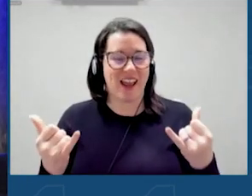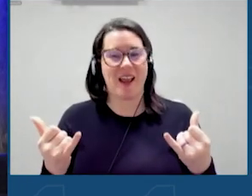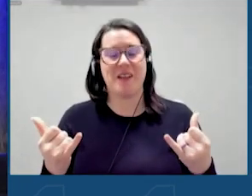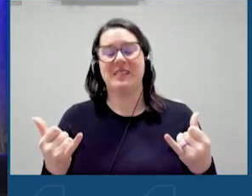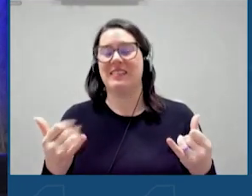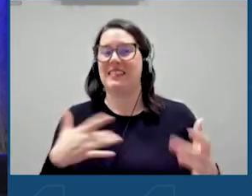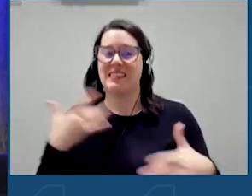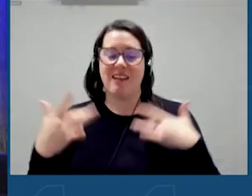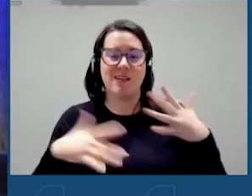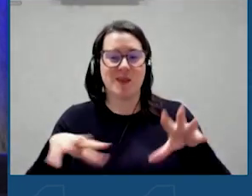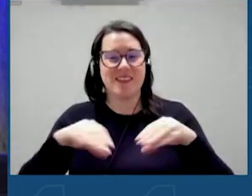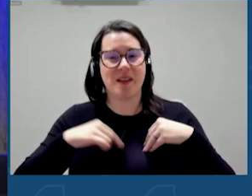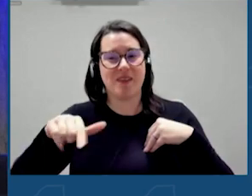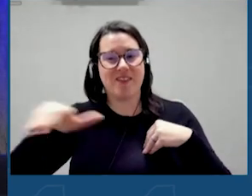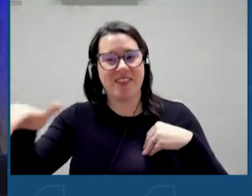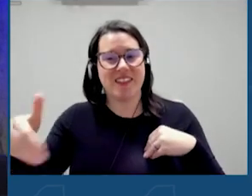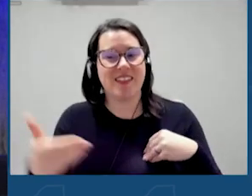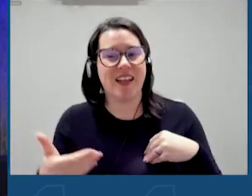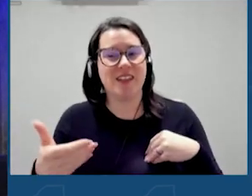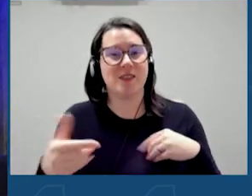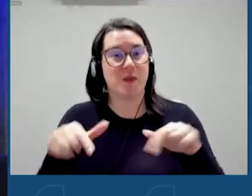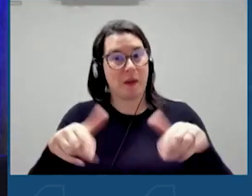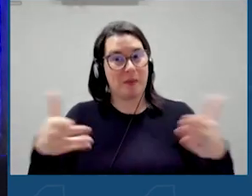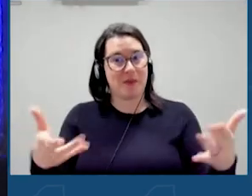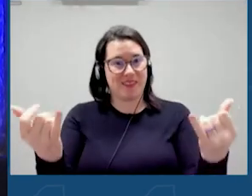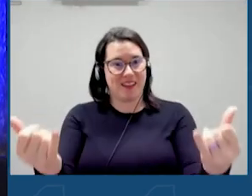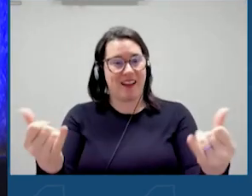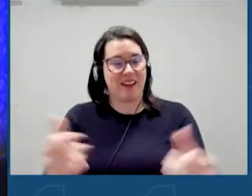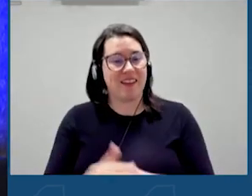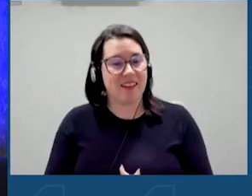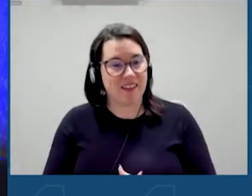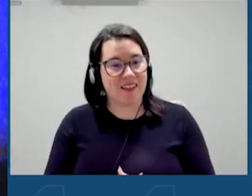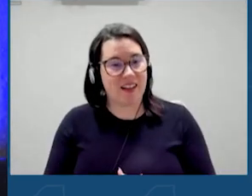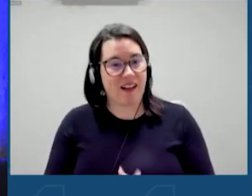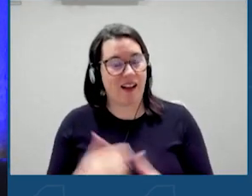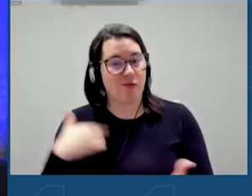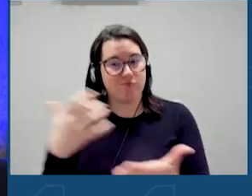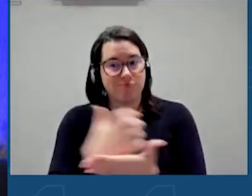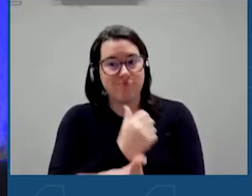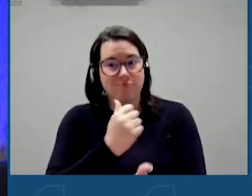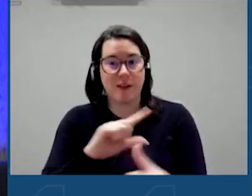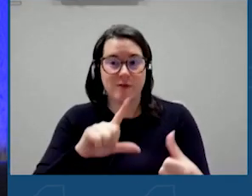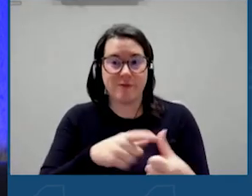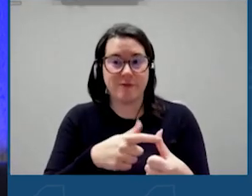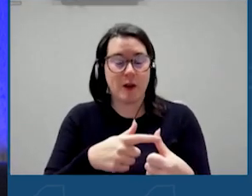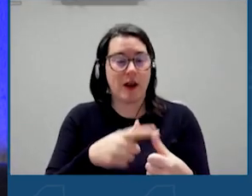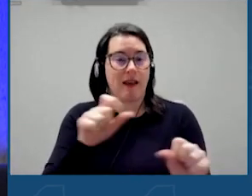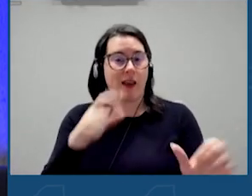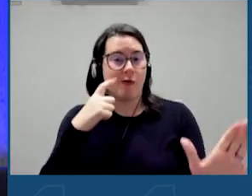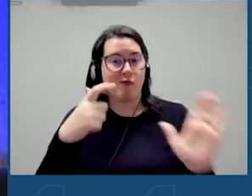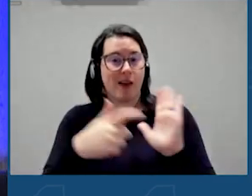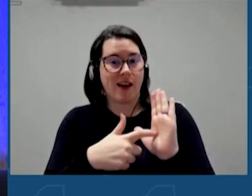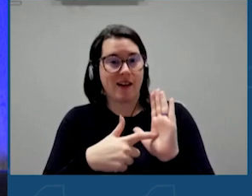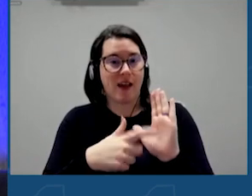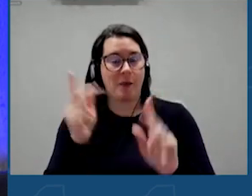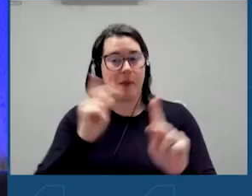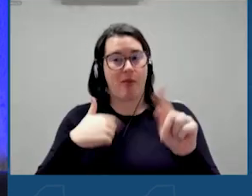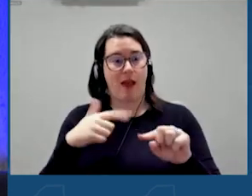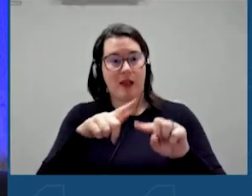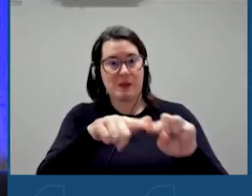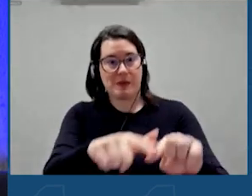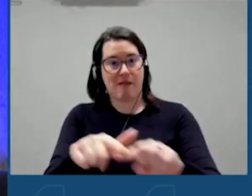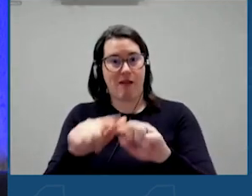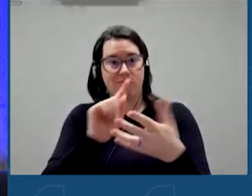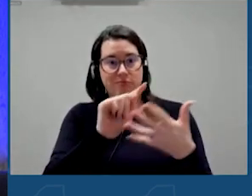invitation to be in this room and to have a chance to, first of all, recognize the people that I rely on,